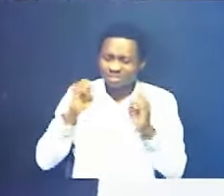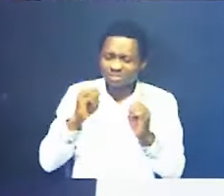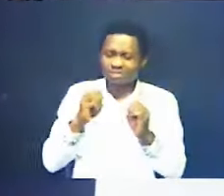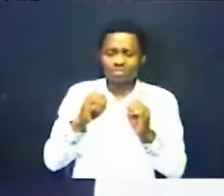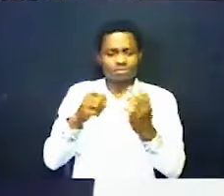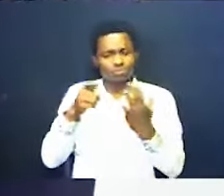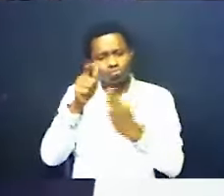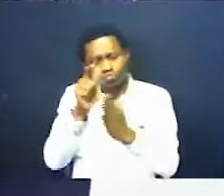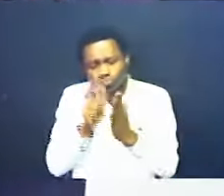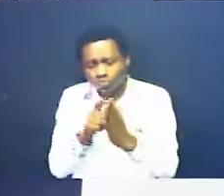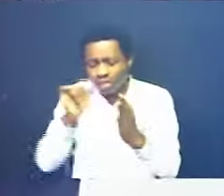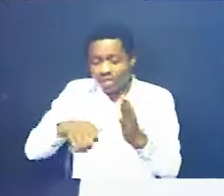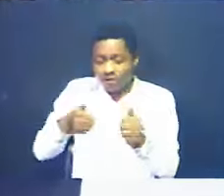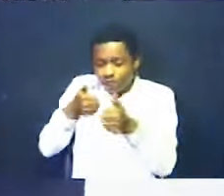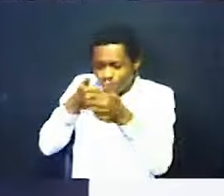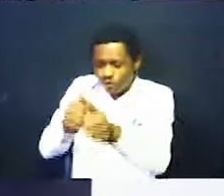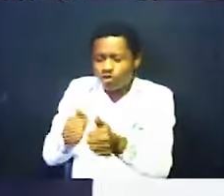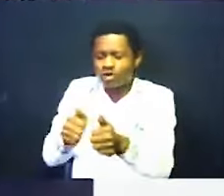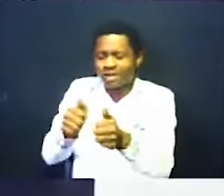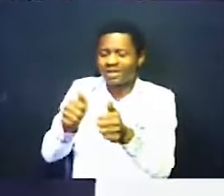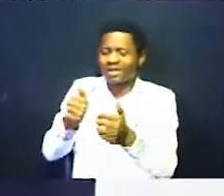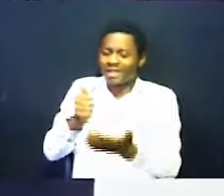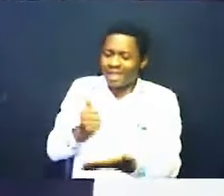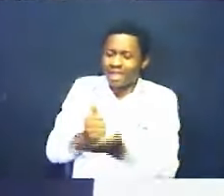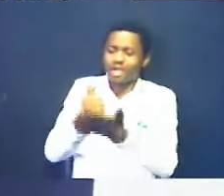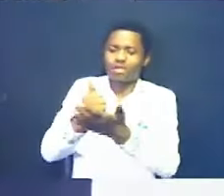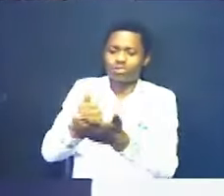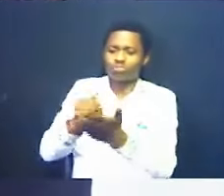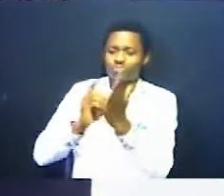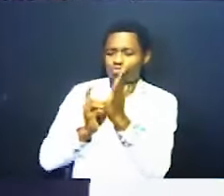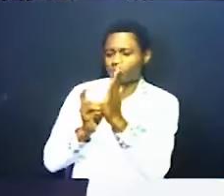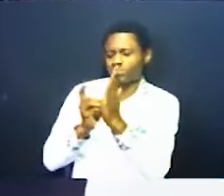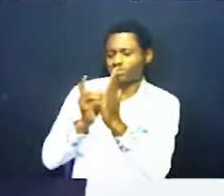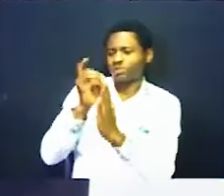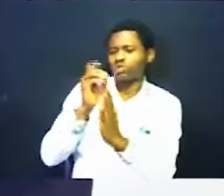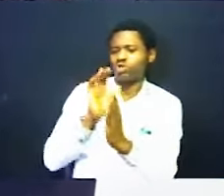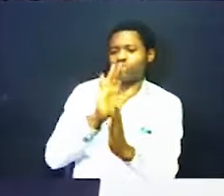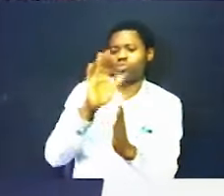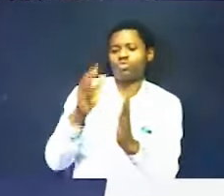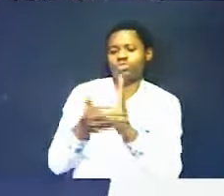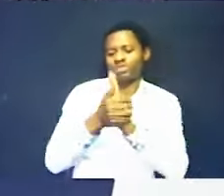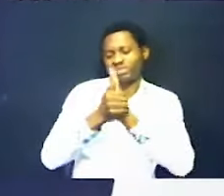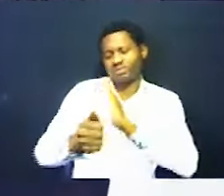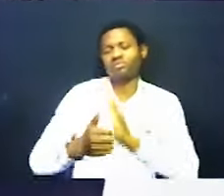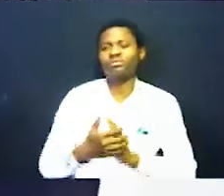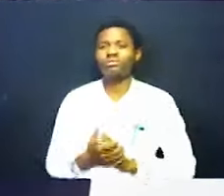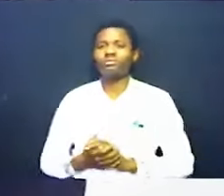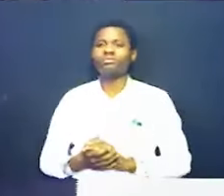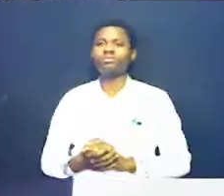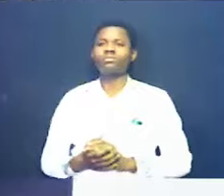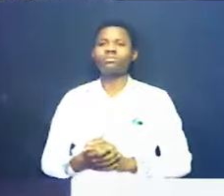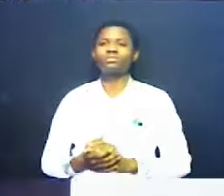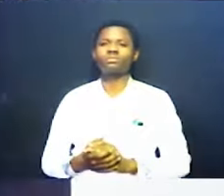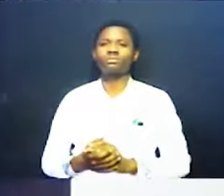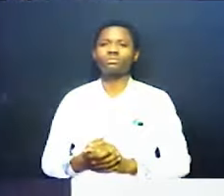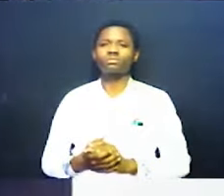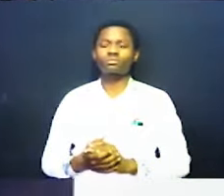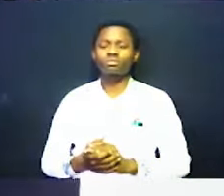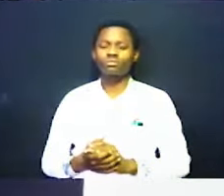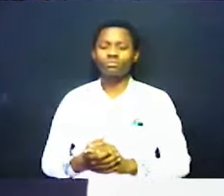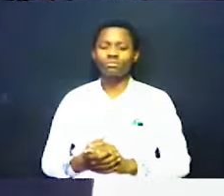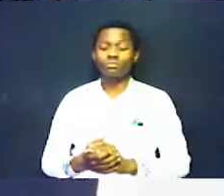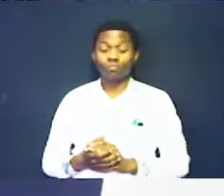dwumadie anasadie bi mu no nam so etumi nya enkoso e woni sue hunu anane nya nsansua bi hu. Now when we talk